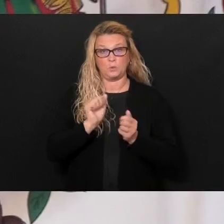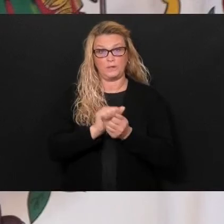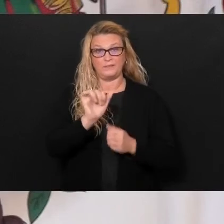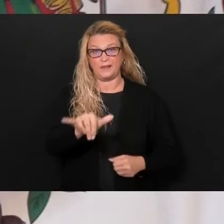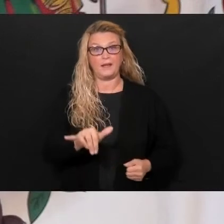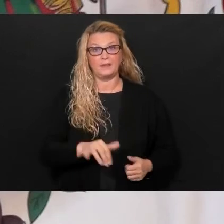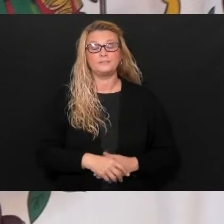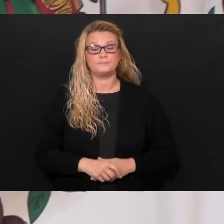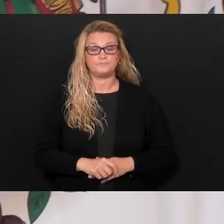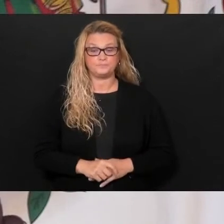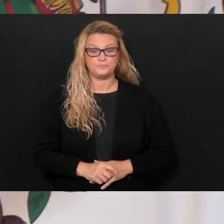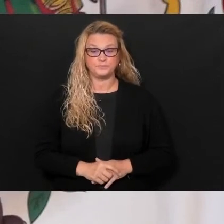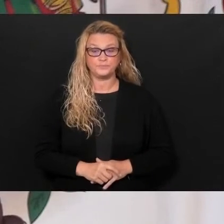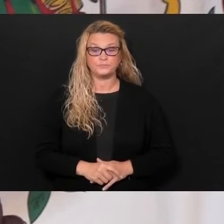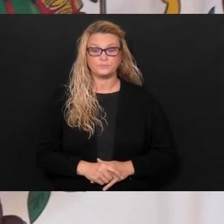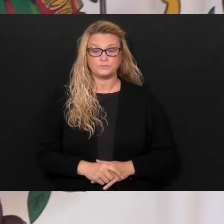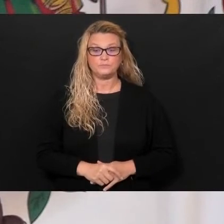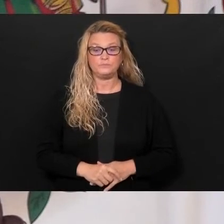the responsibility and